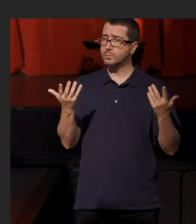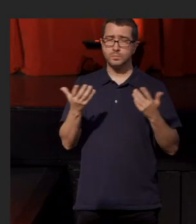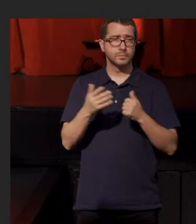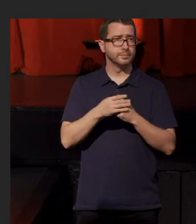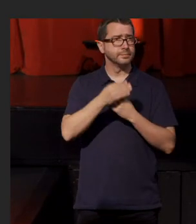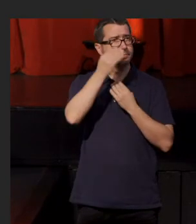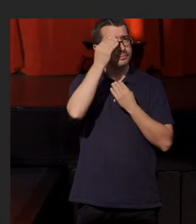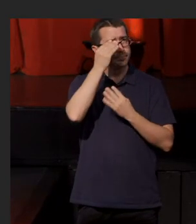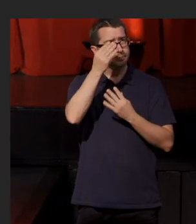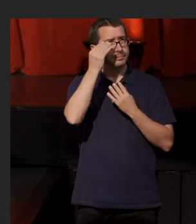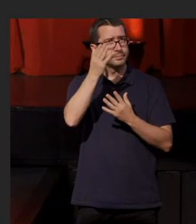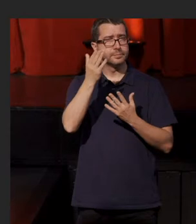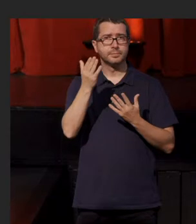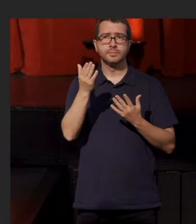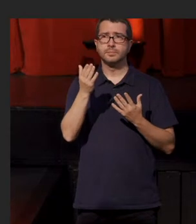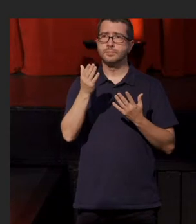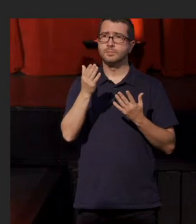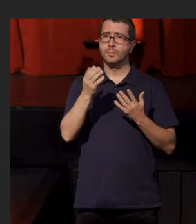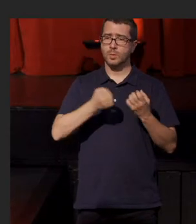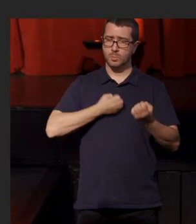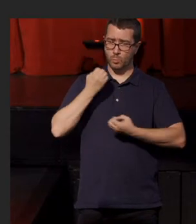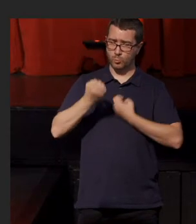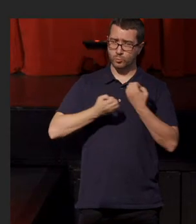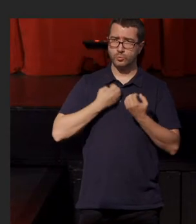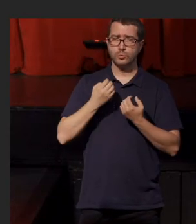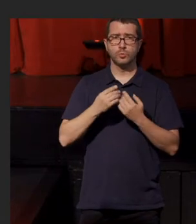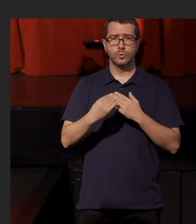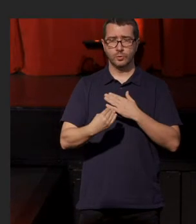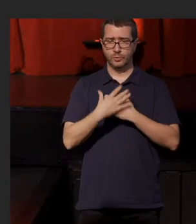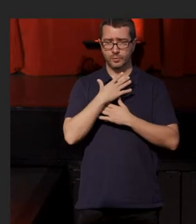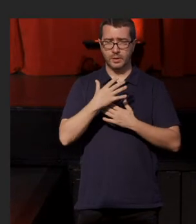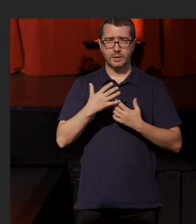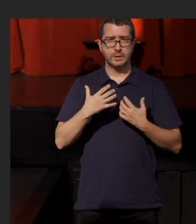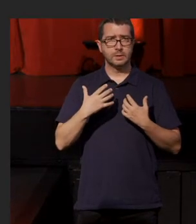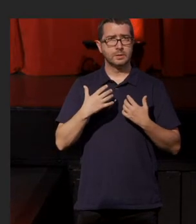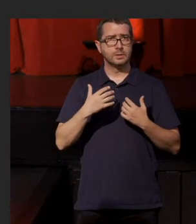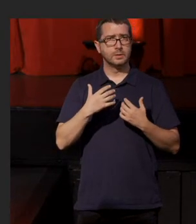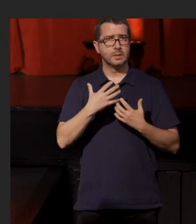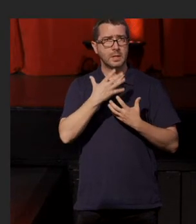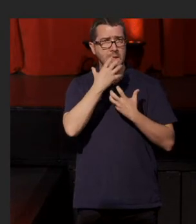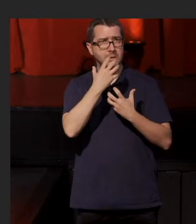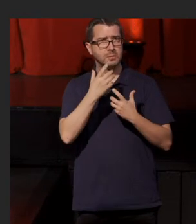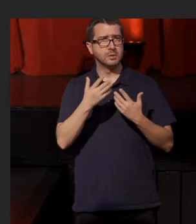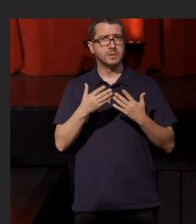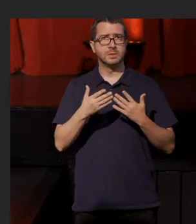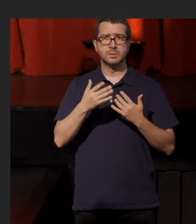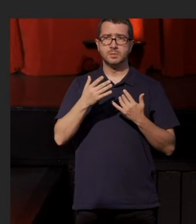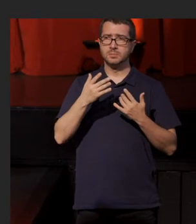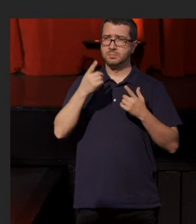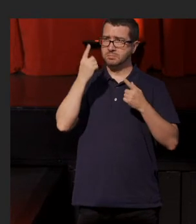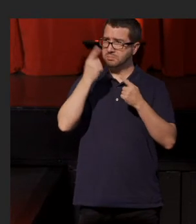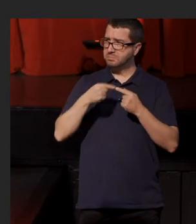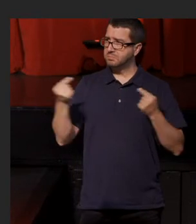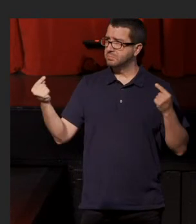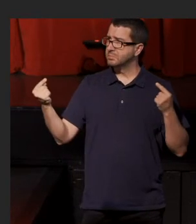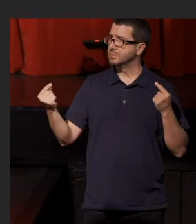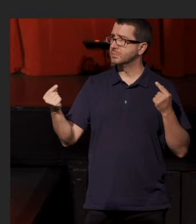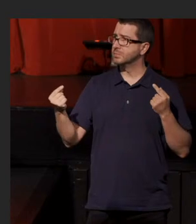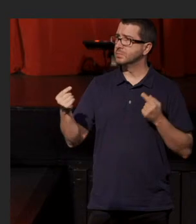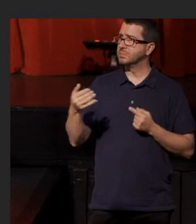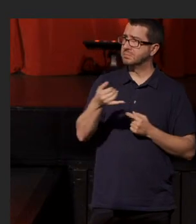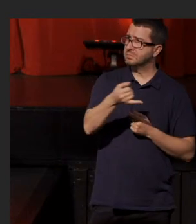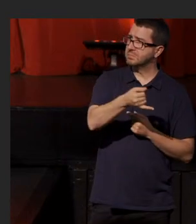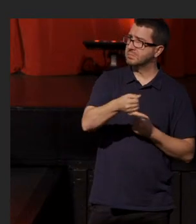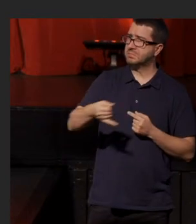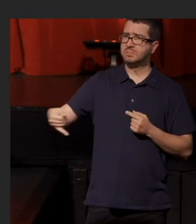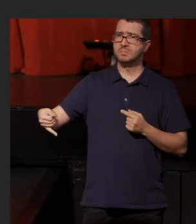that is emotional, that makes us angry, that divides us, and fuels this type